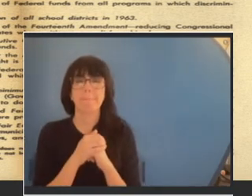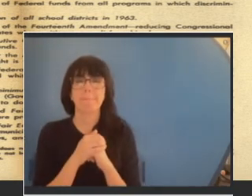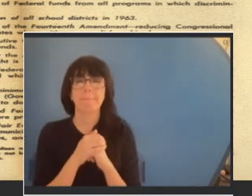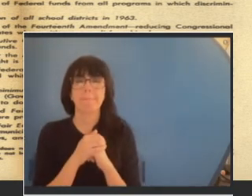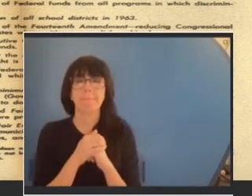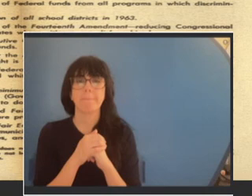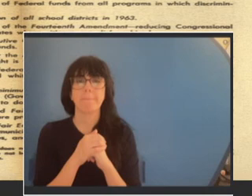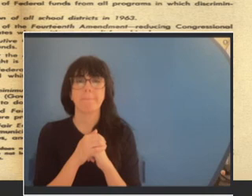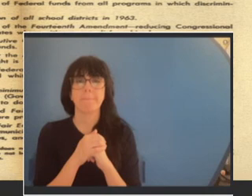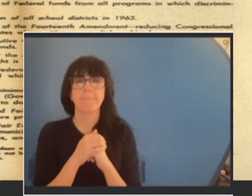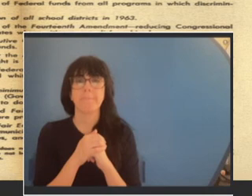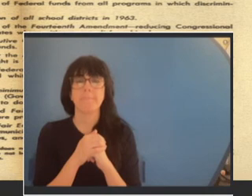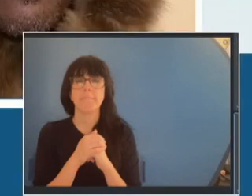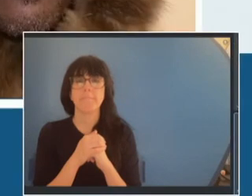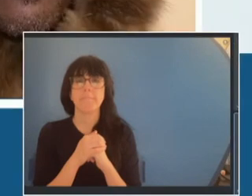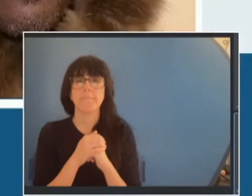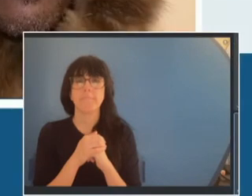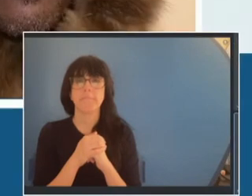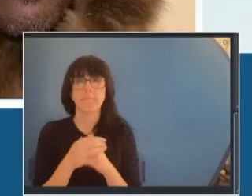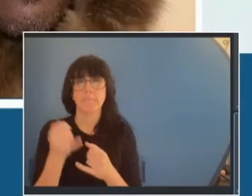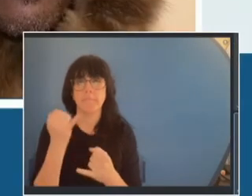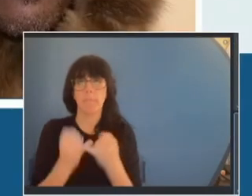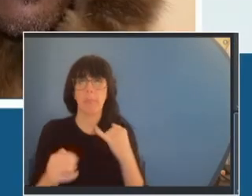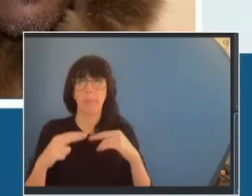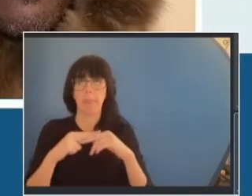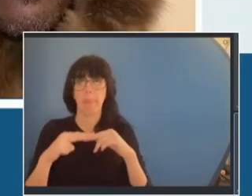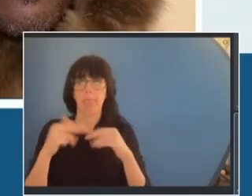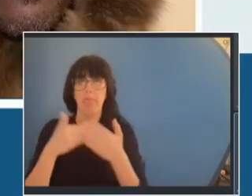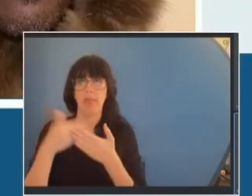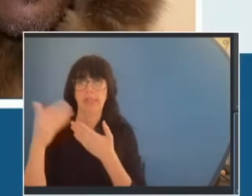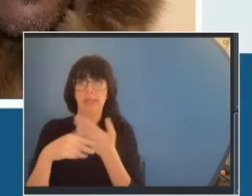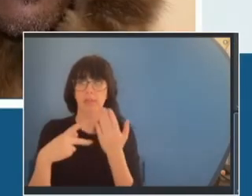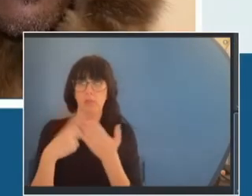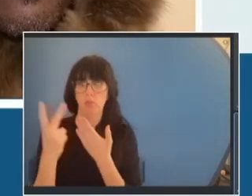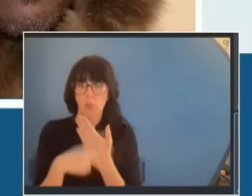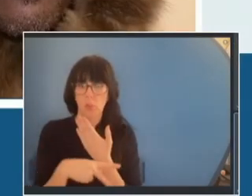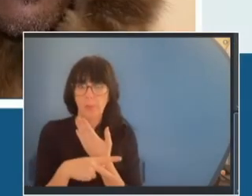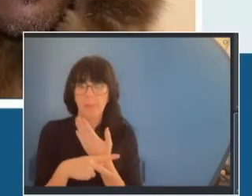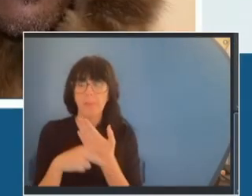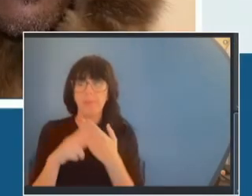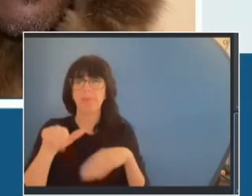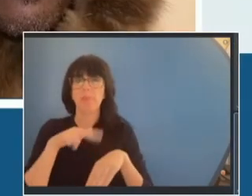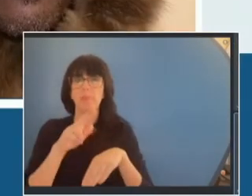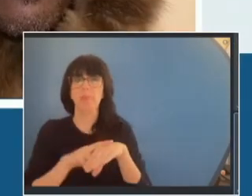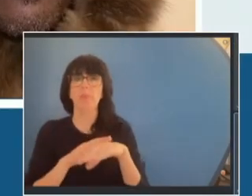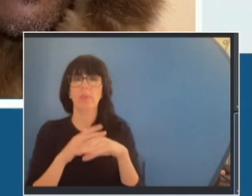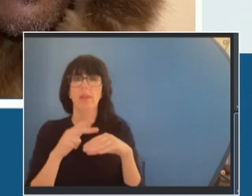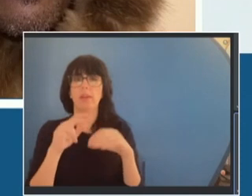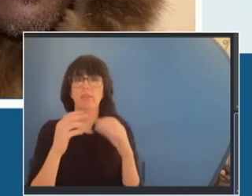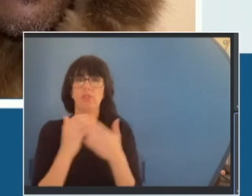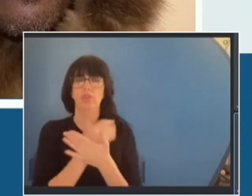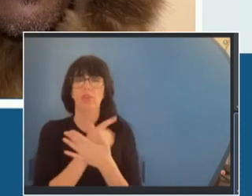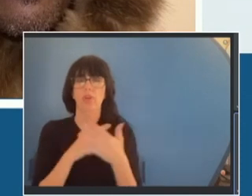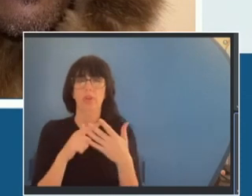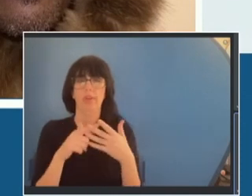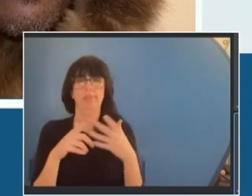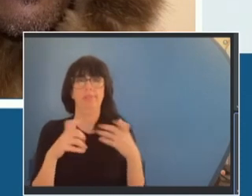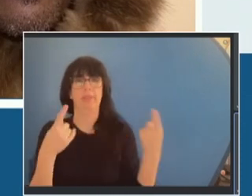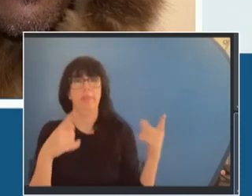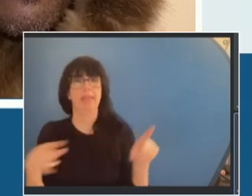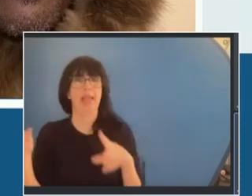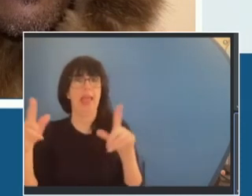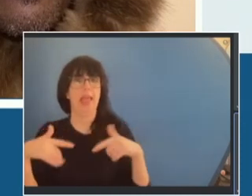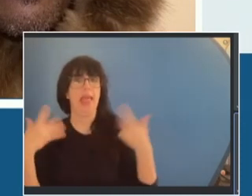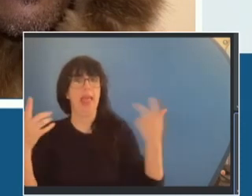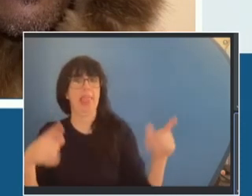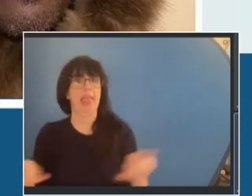last slide is for our next program. The National Archives Comes Alive Young Learners Program to meet Matthew